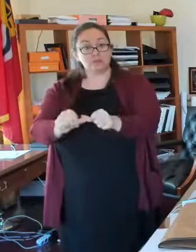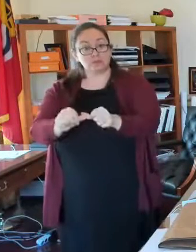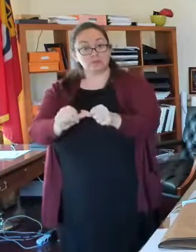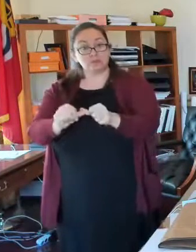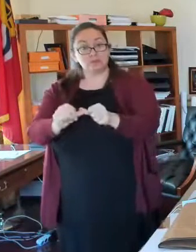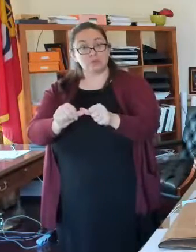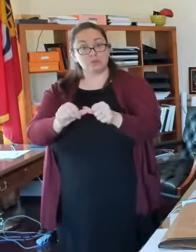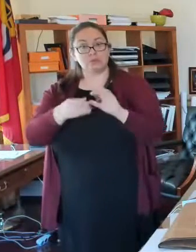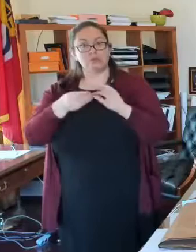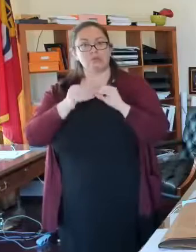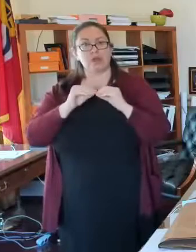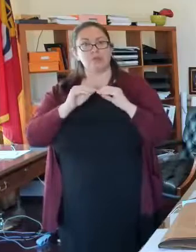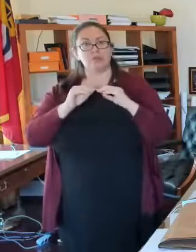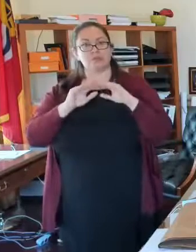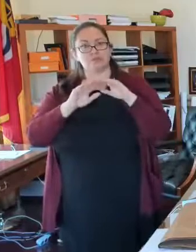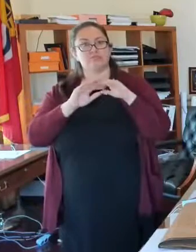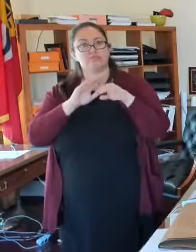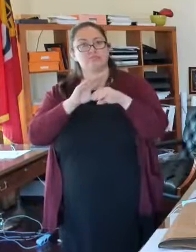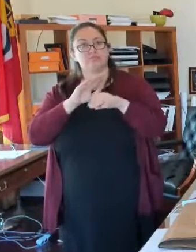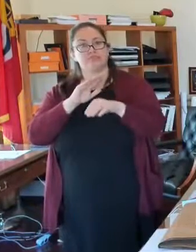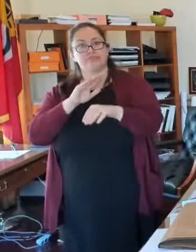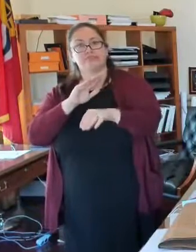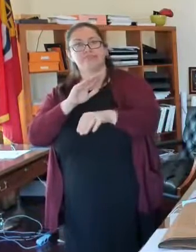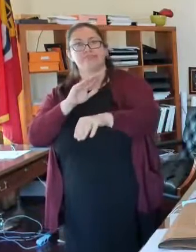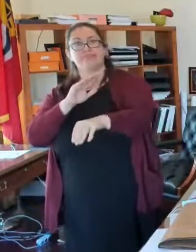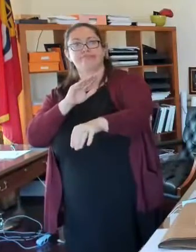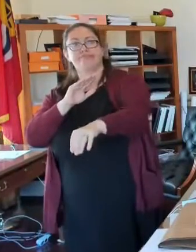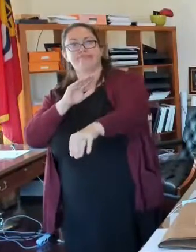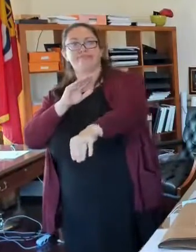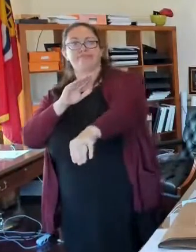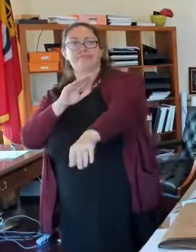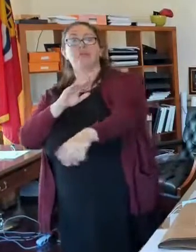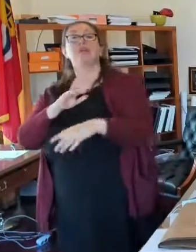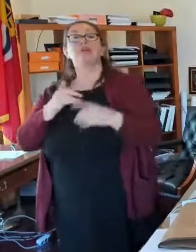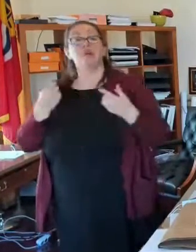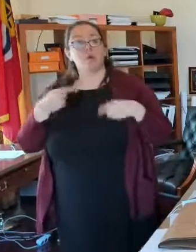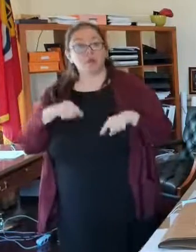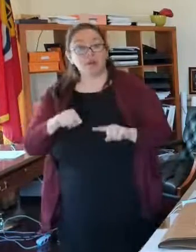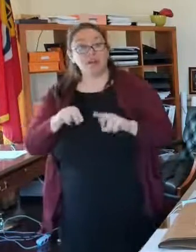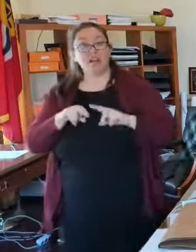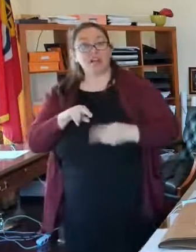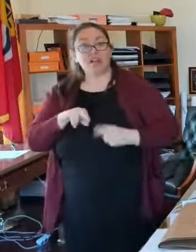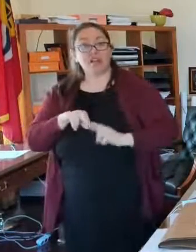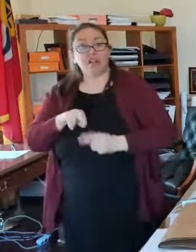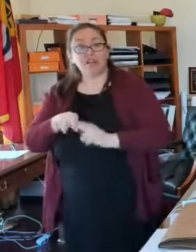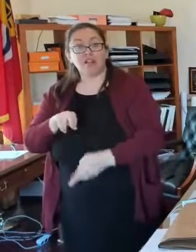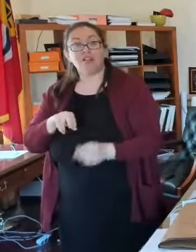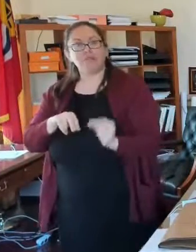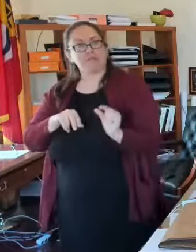and frankly, that the number of cases goes down. So while we have the number of cases going down a tad,